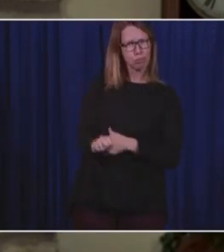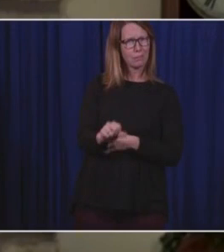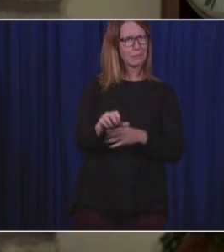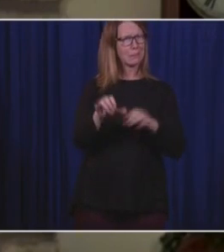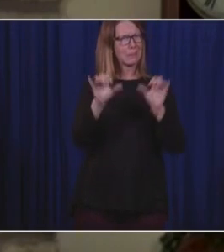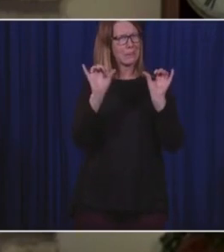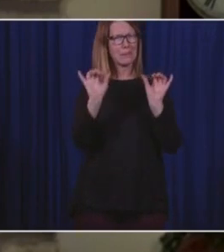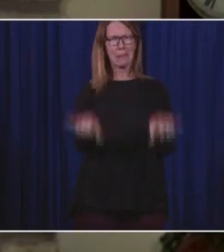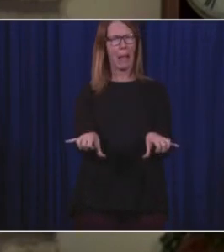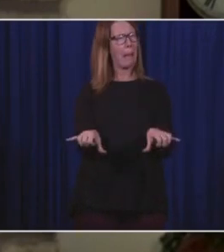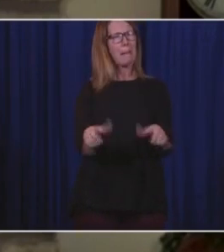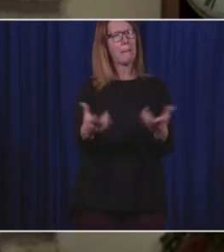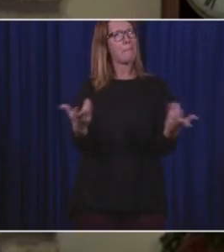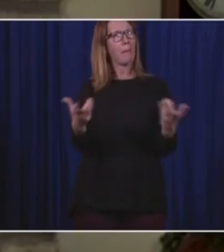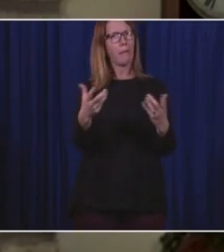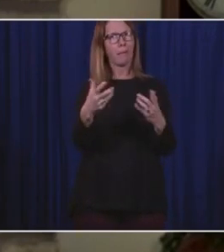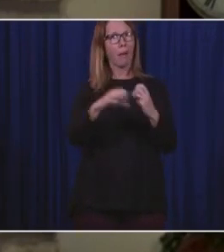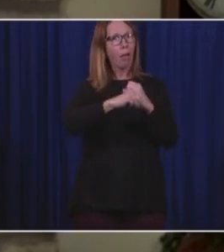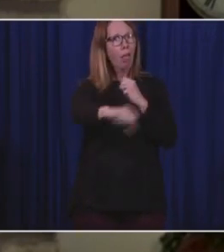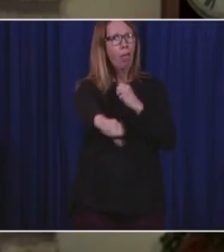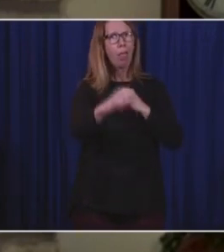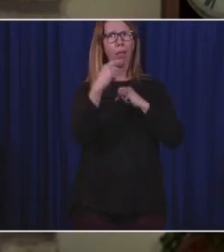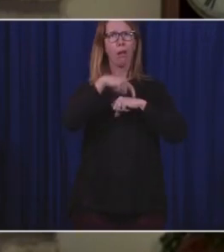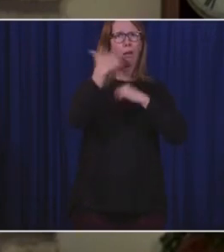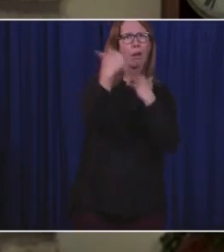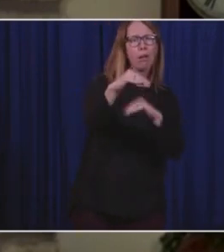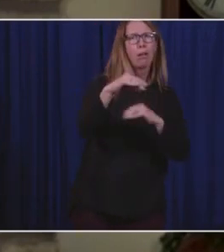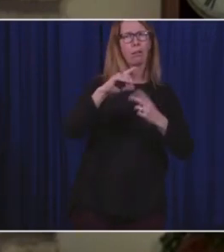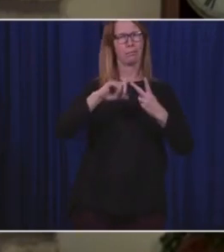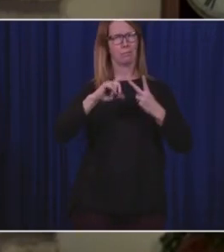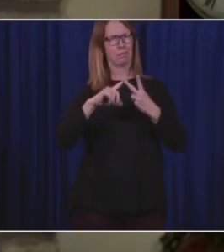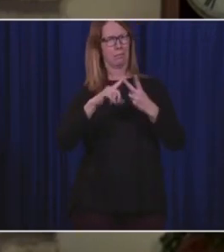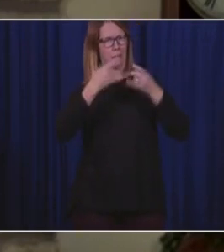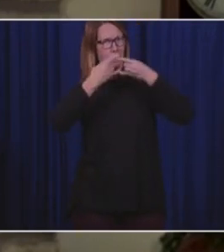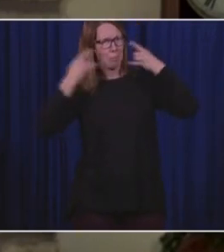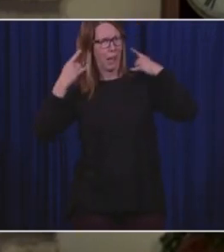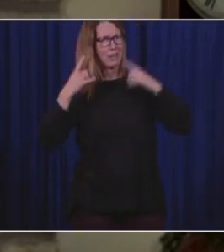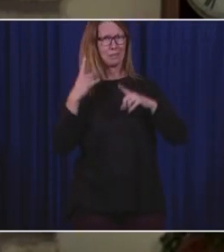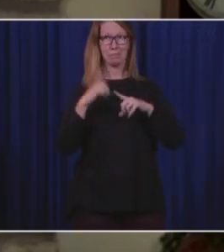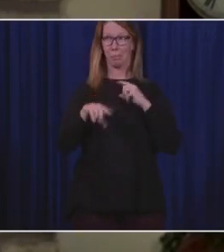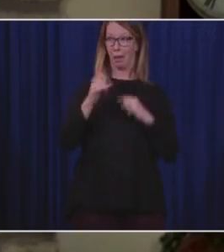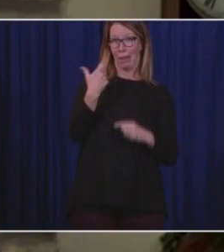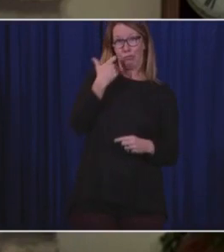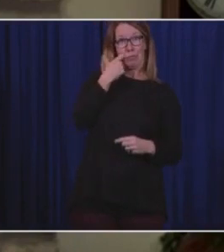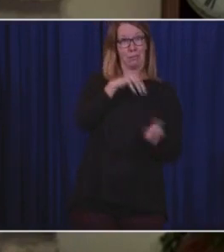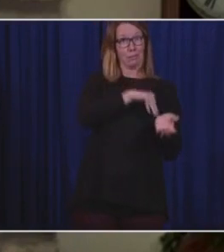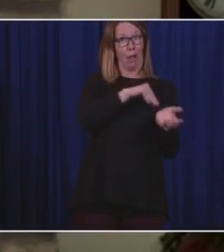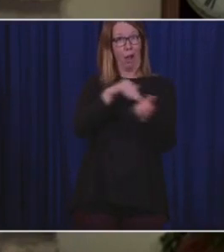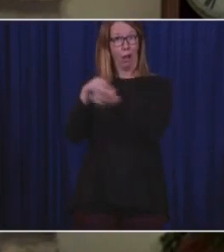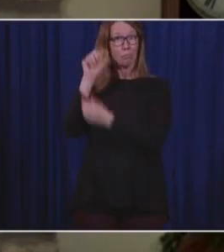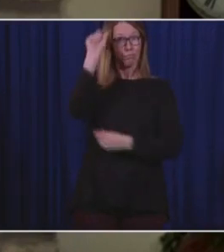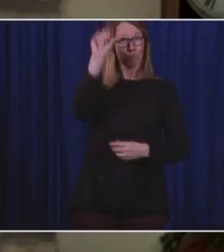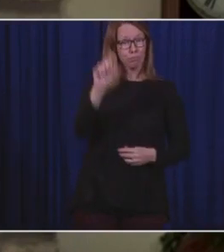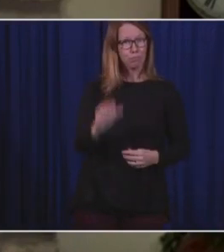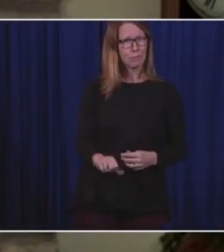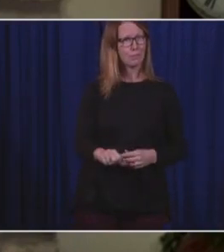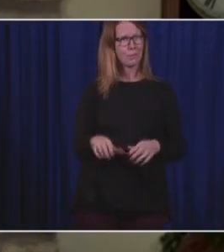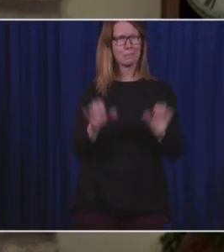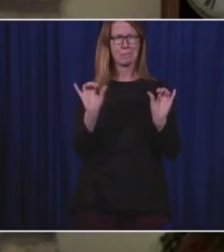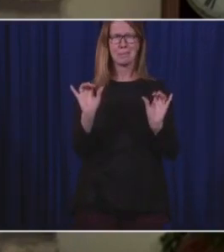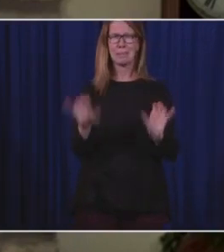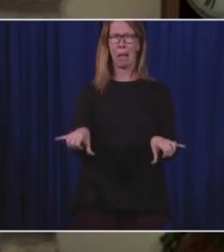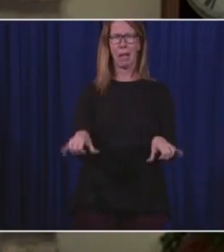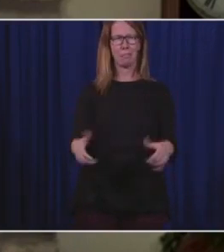retail inspections. And then the protocols, again, are much of what we've been hearing during this whole pandemic. At this